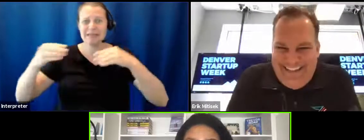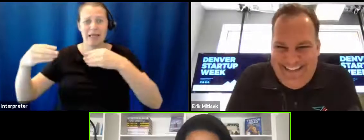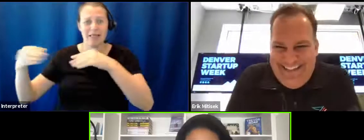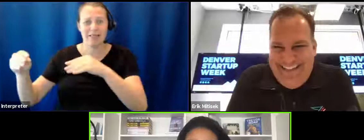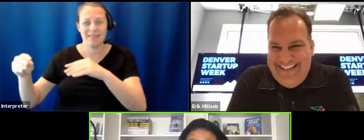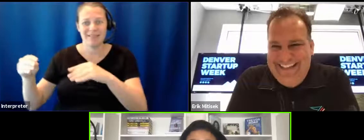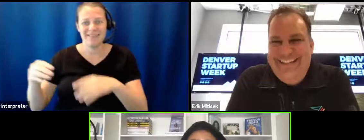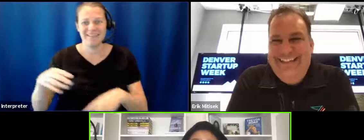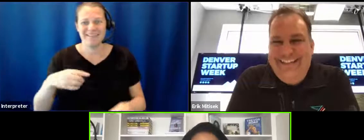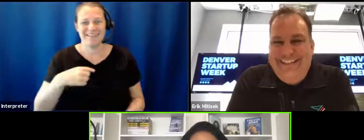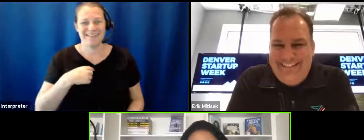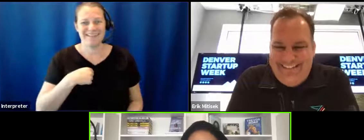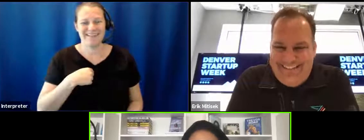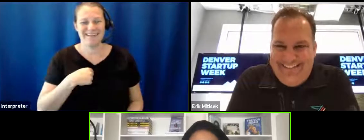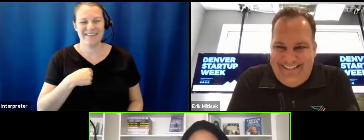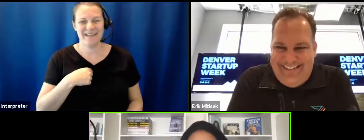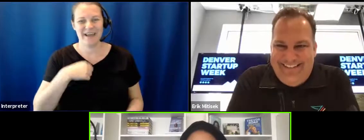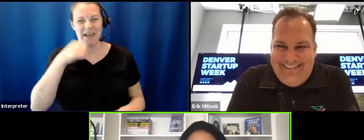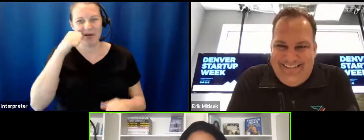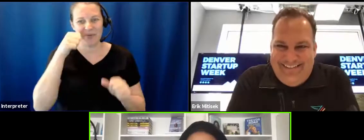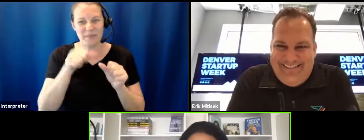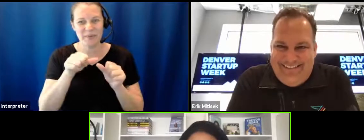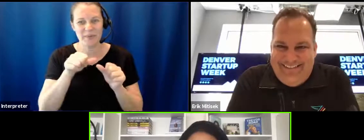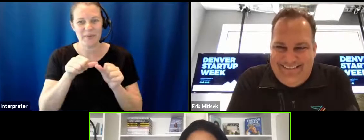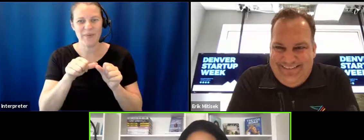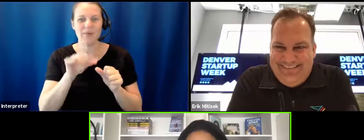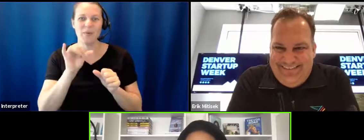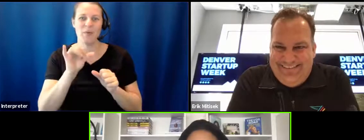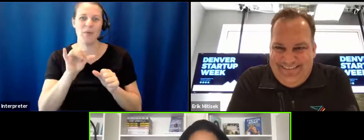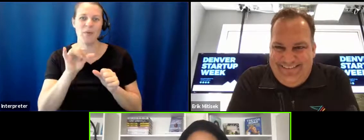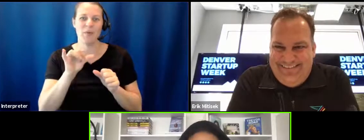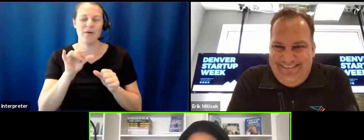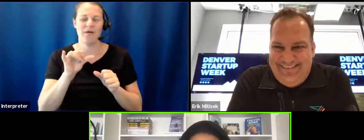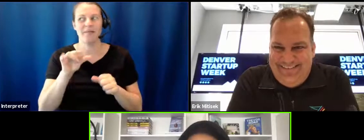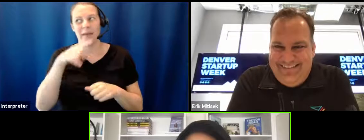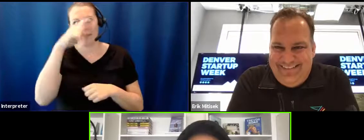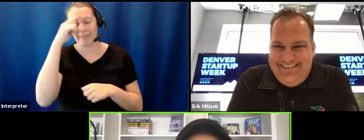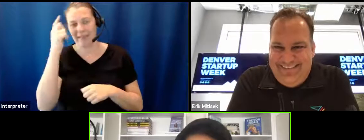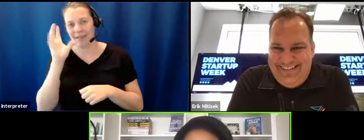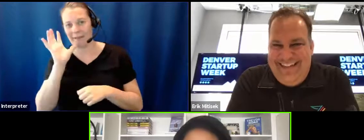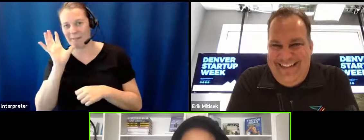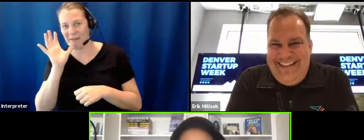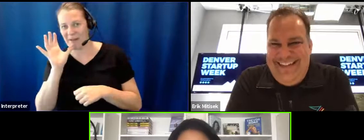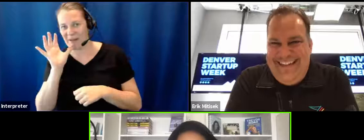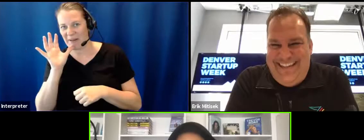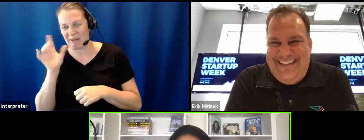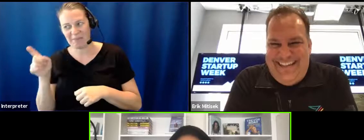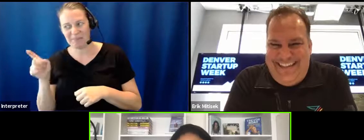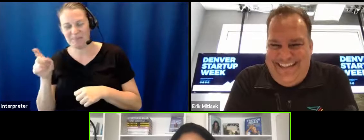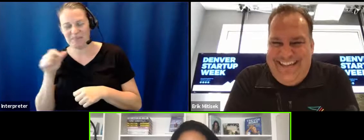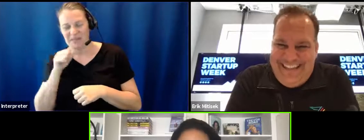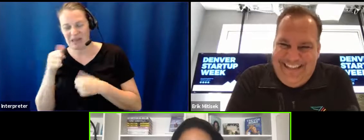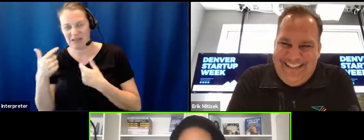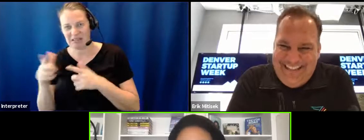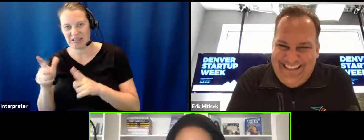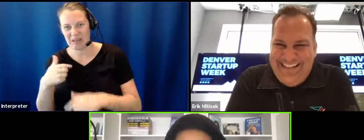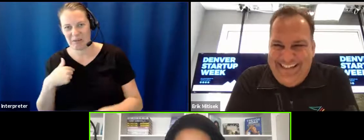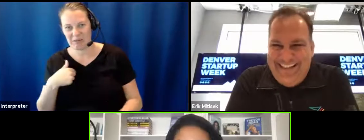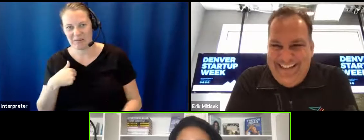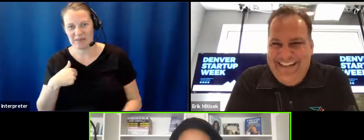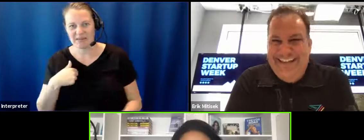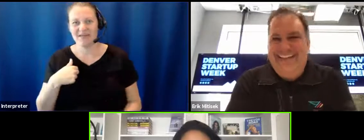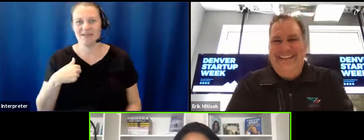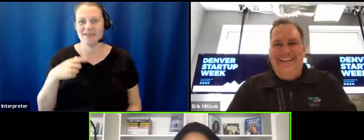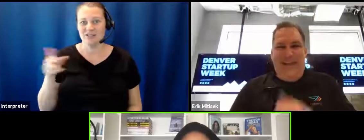then I remembered, oh, I was raised by a Black mother, so that's not gonna happen. Because even at almost